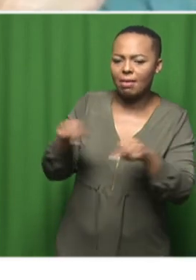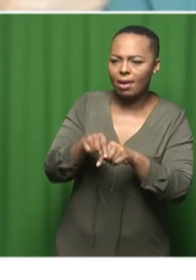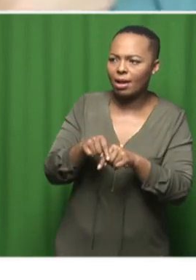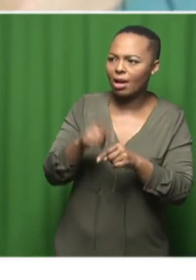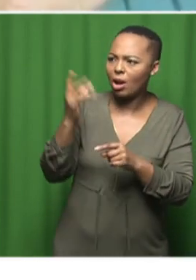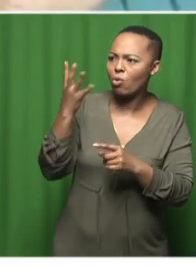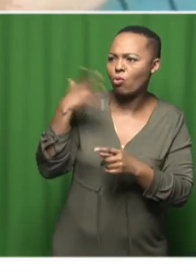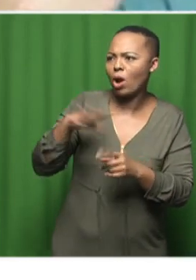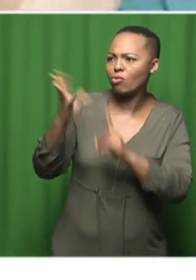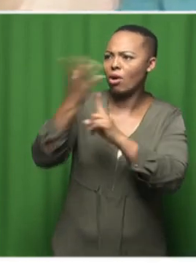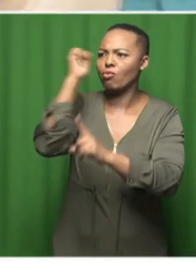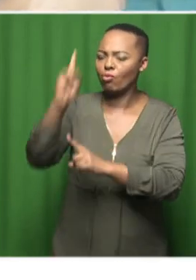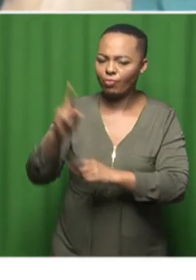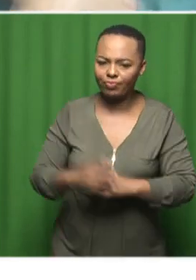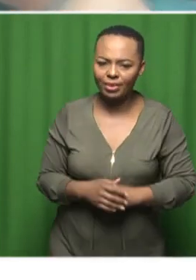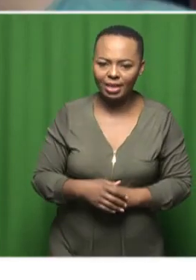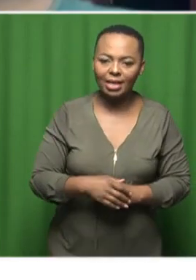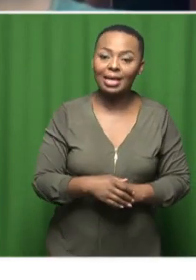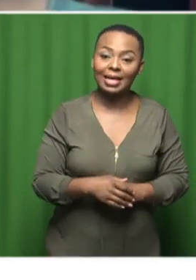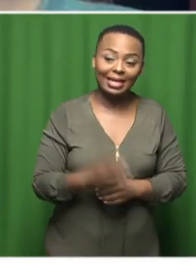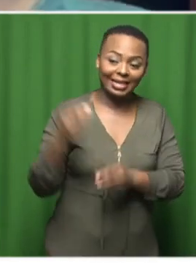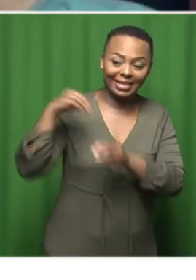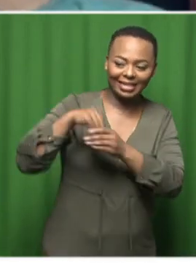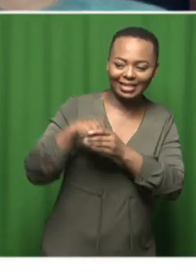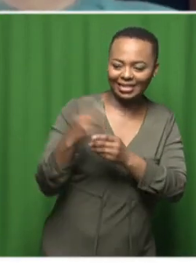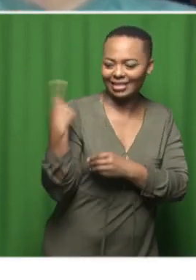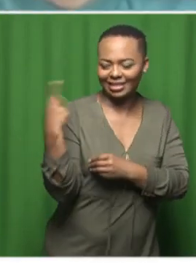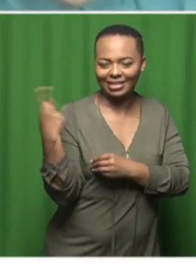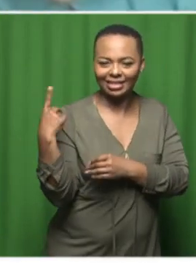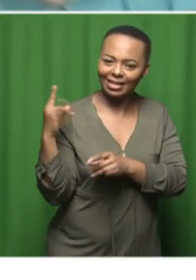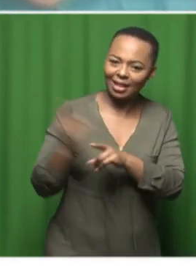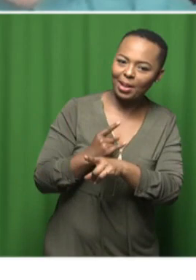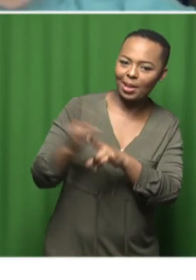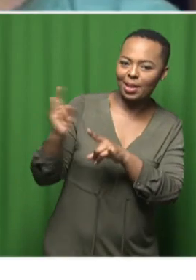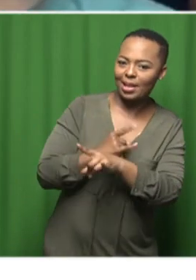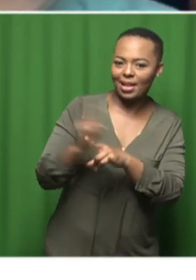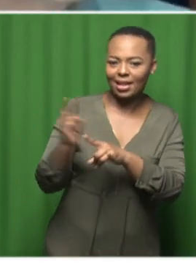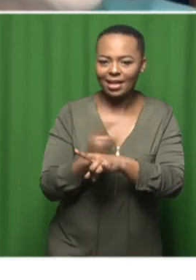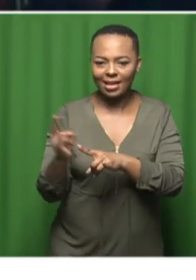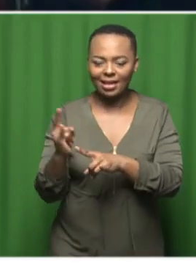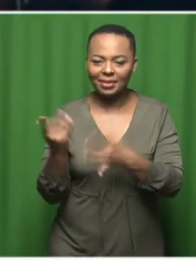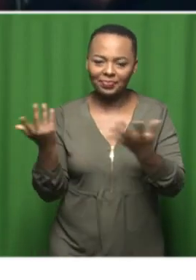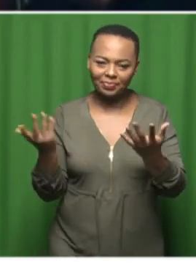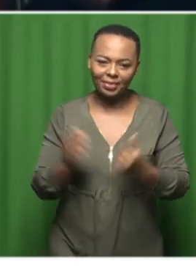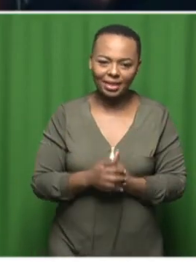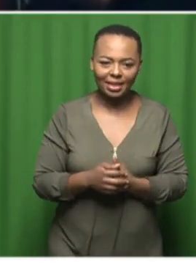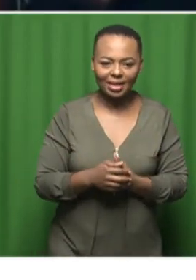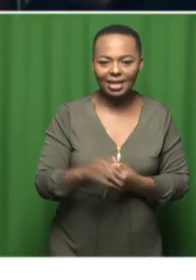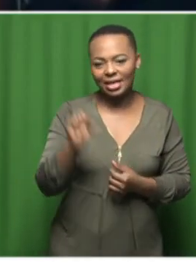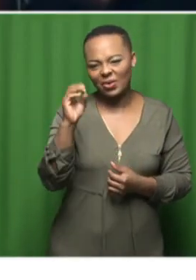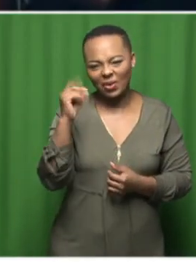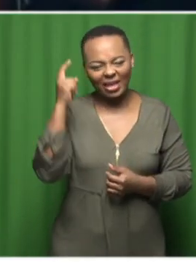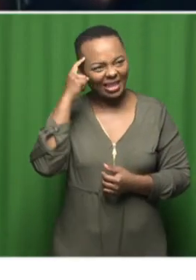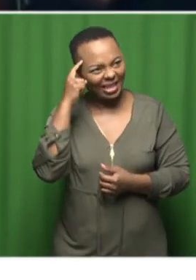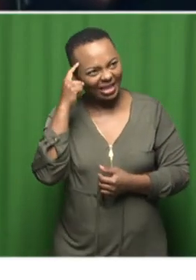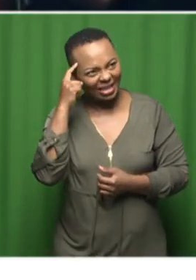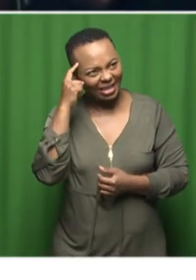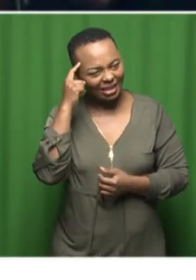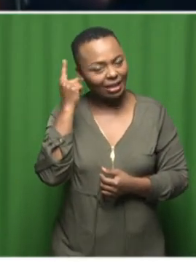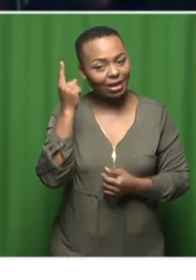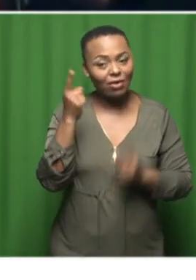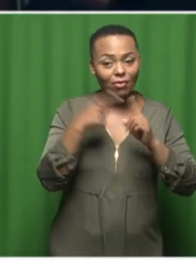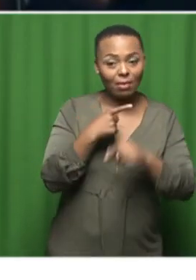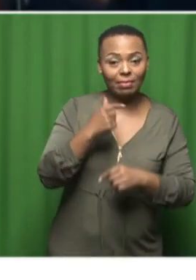This is an evolving discussion between the two of us. So I think from